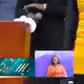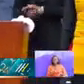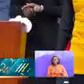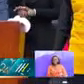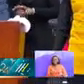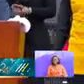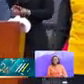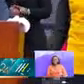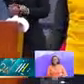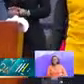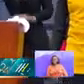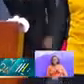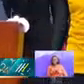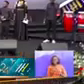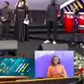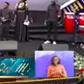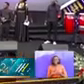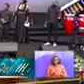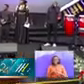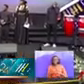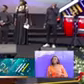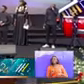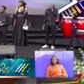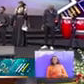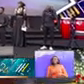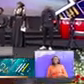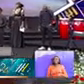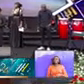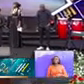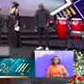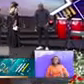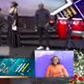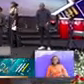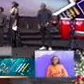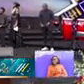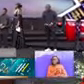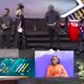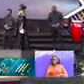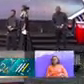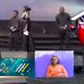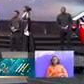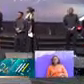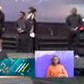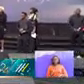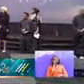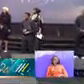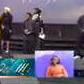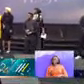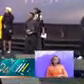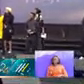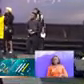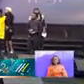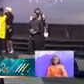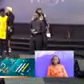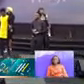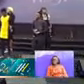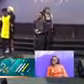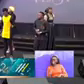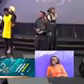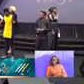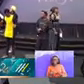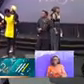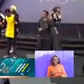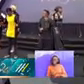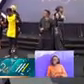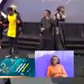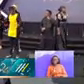me there is an allowance where you tell the Lord deal with my work Lord deal with my work I know my weakness I know the